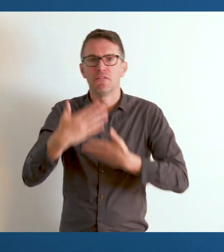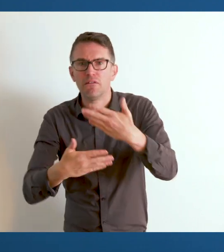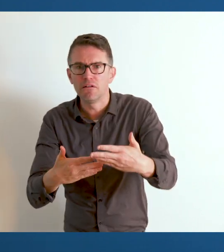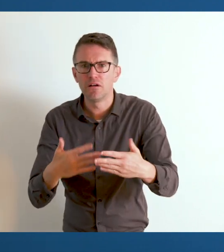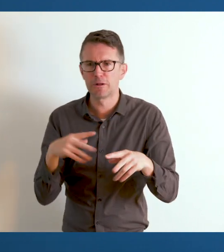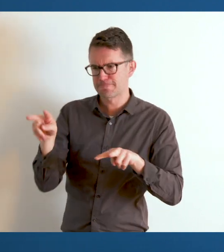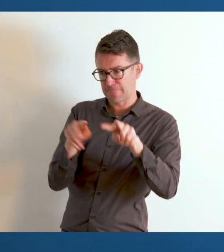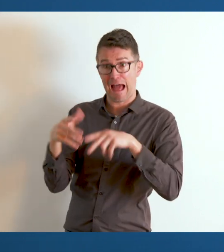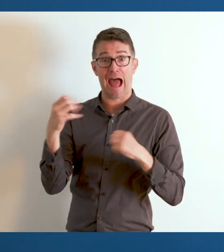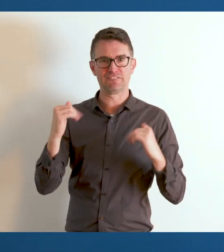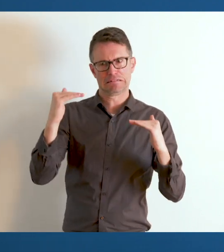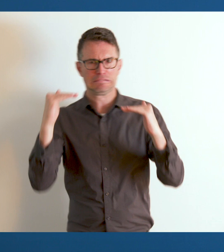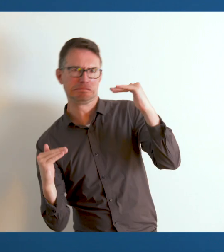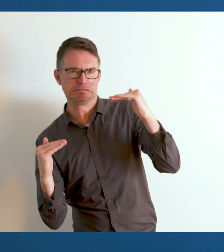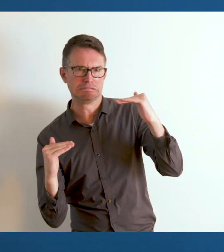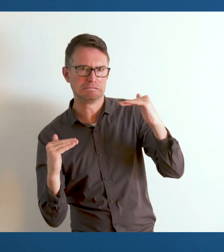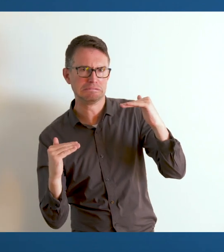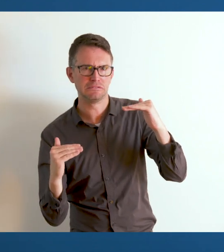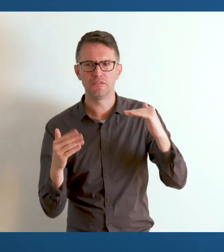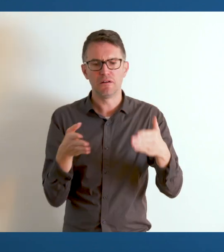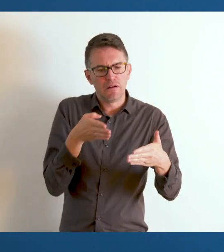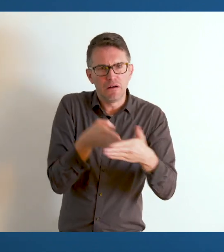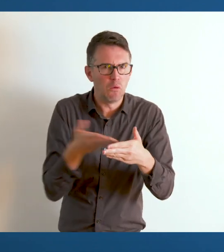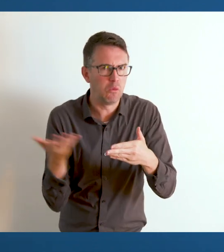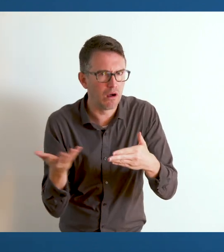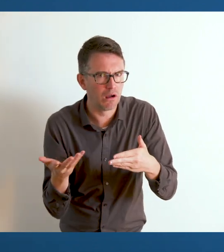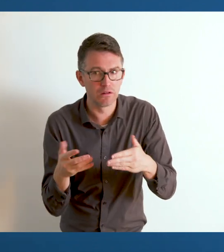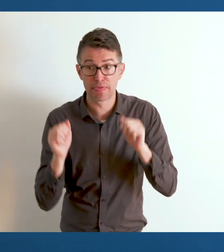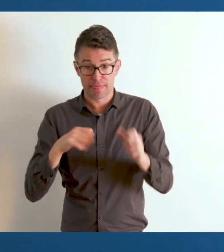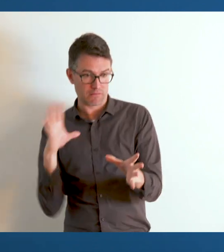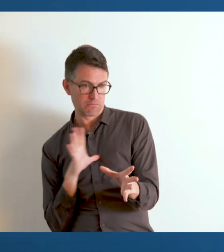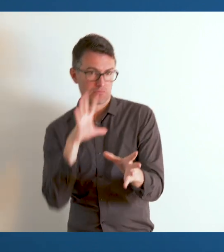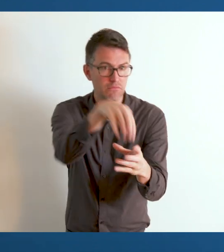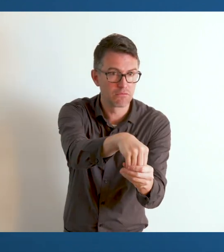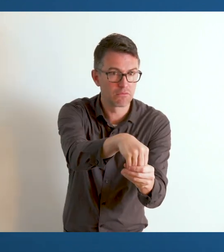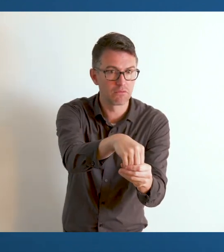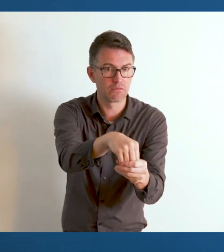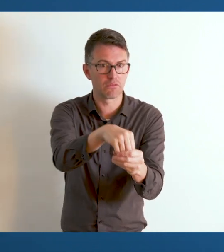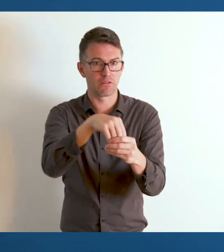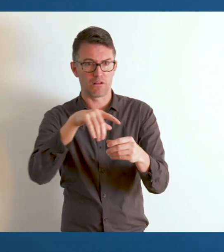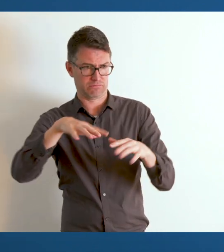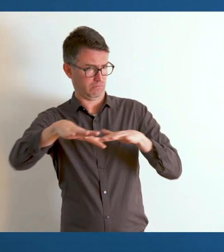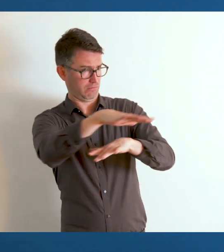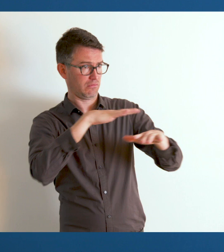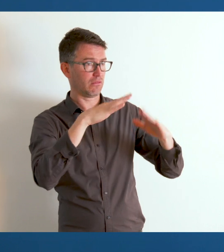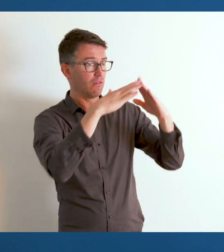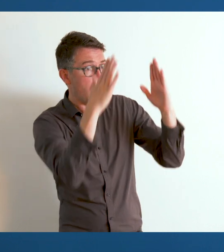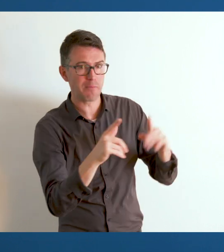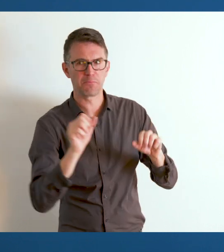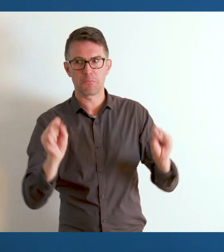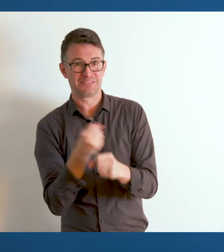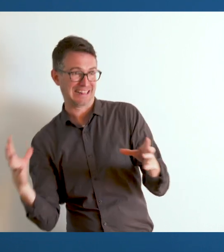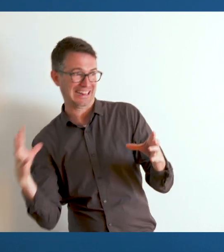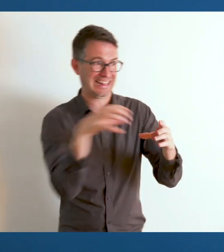general population in limitations in participation if the environment they live in is unaccommodating. So